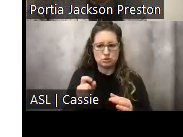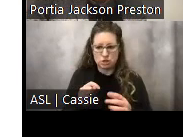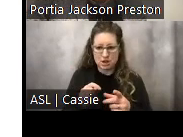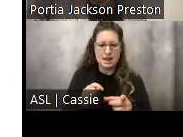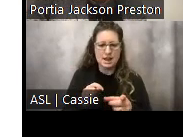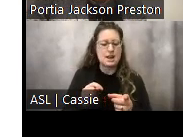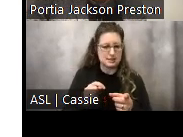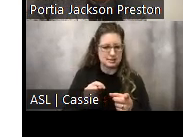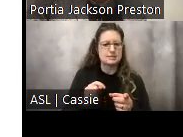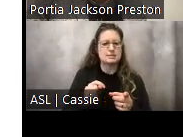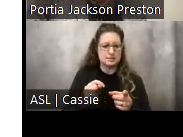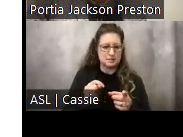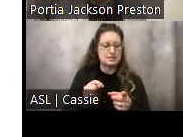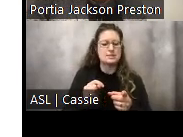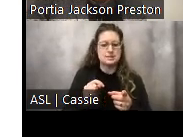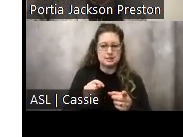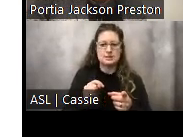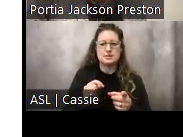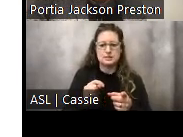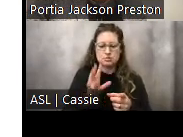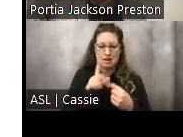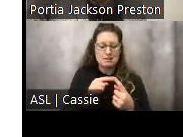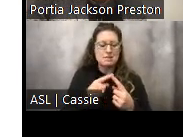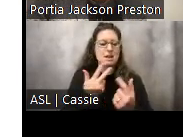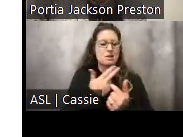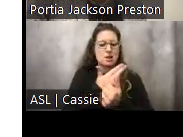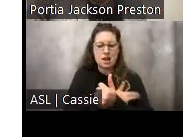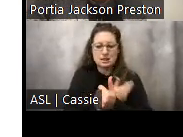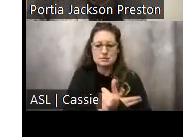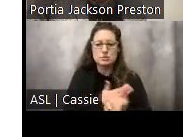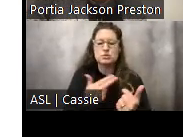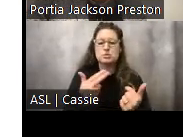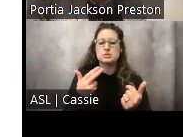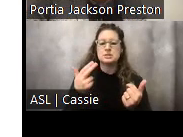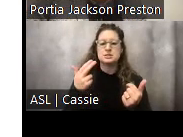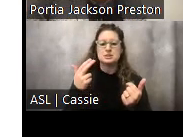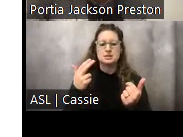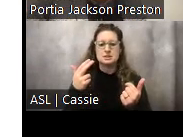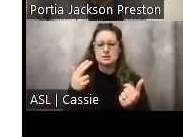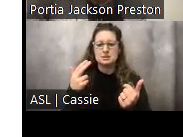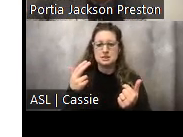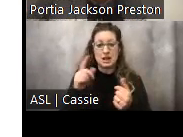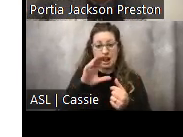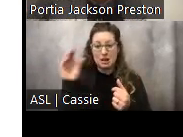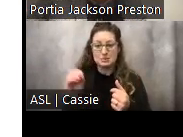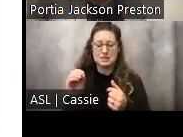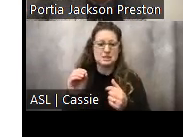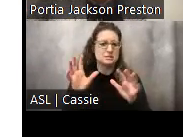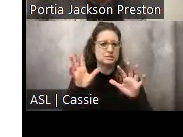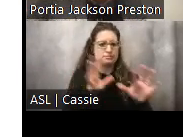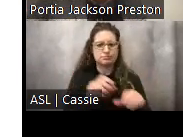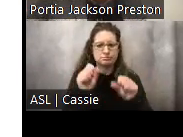hospitals and acquisition of these companies and hospitals is causing disruption, or, you